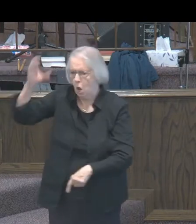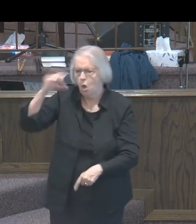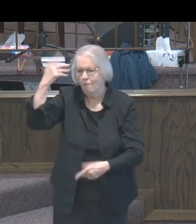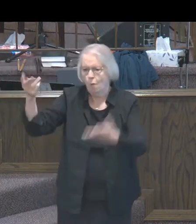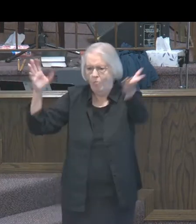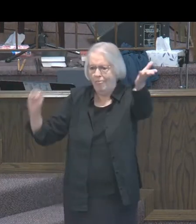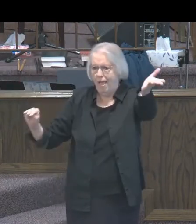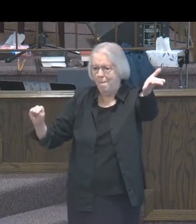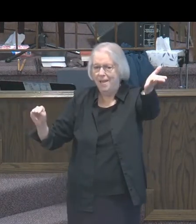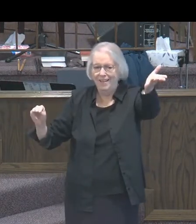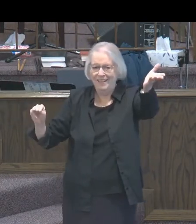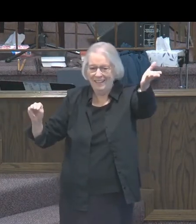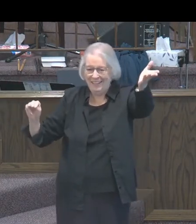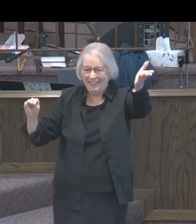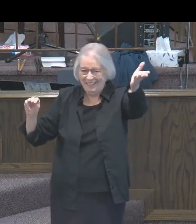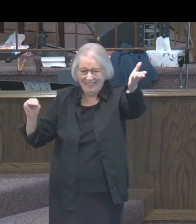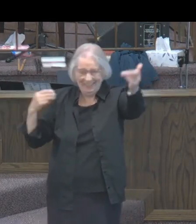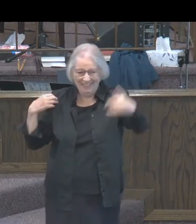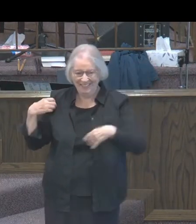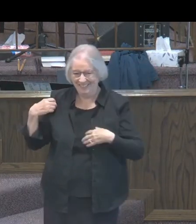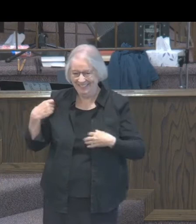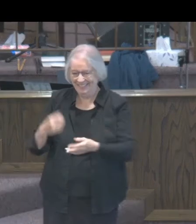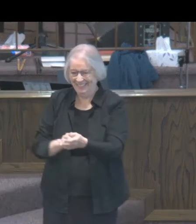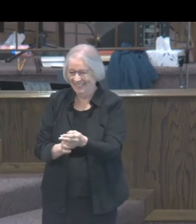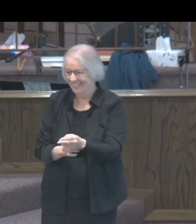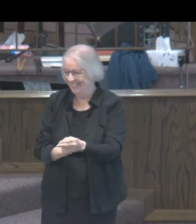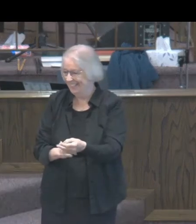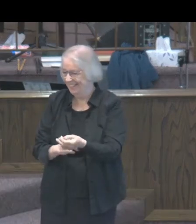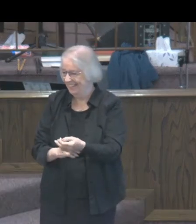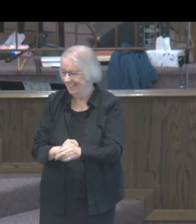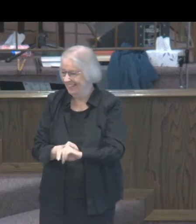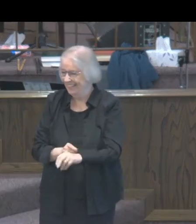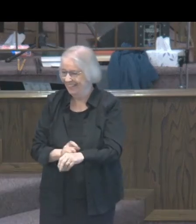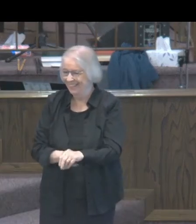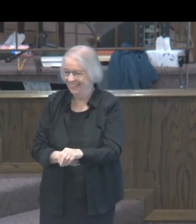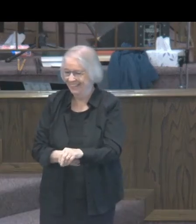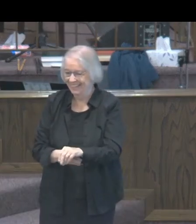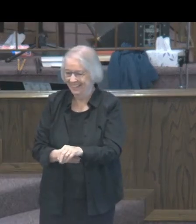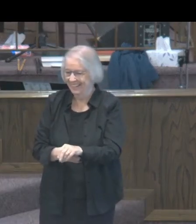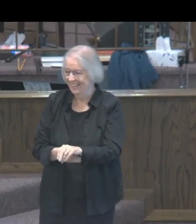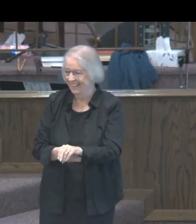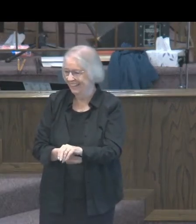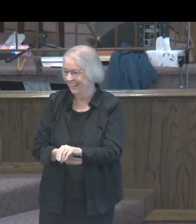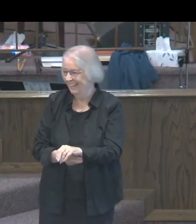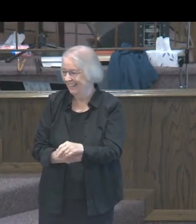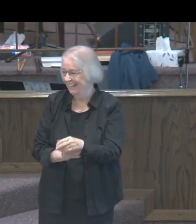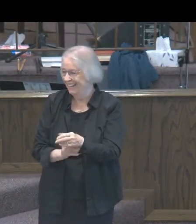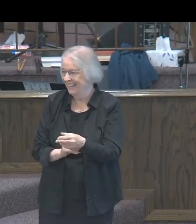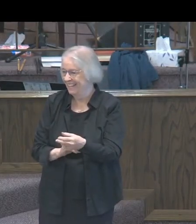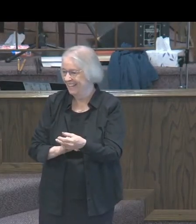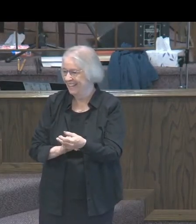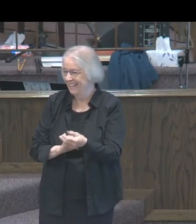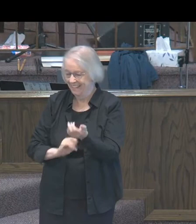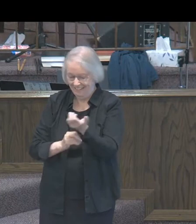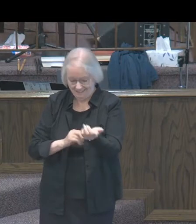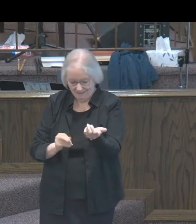today, if you get that call, today is for you, all right? Today is for you. Matthew chapter 5, I would invite that you